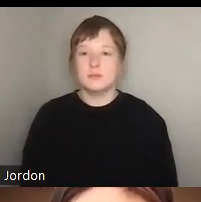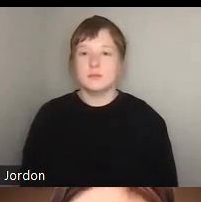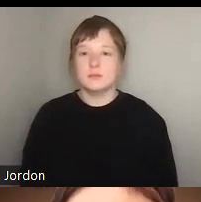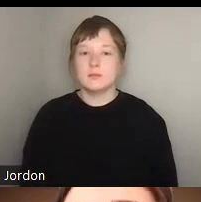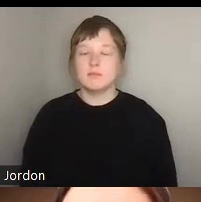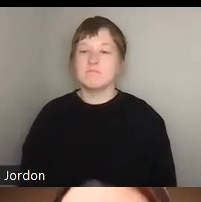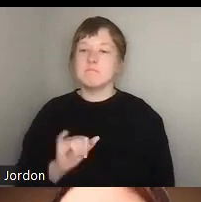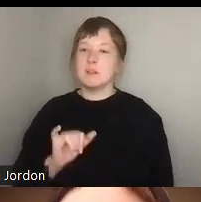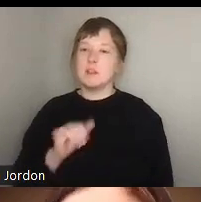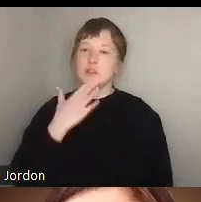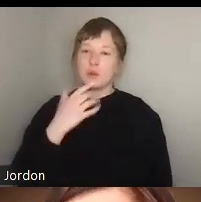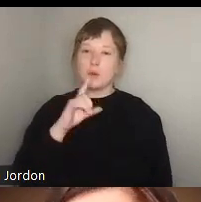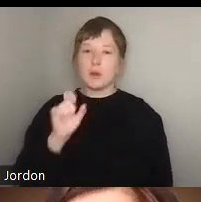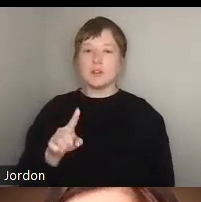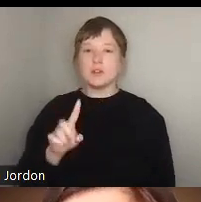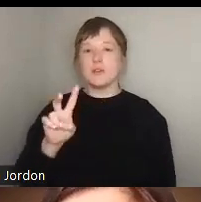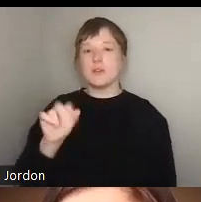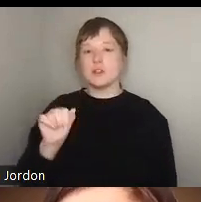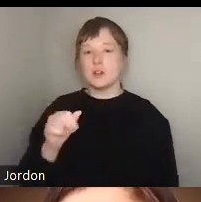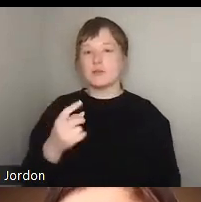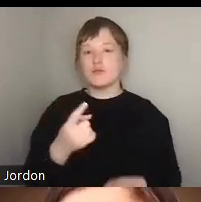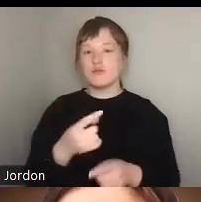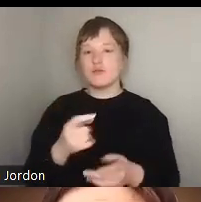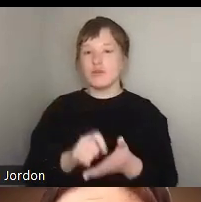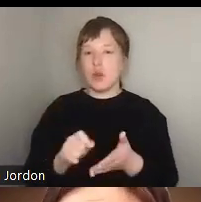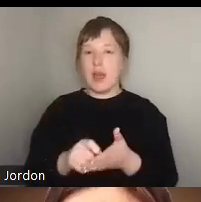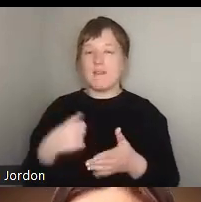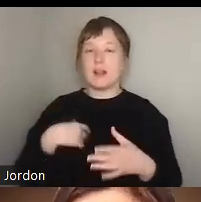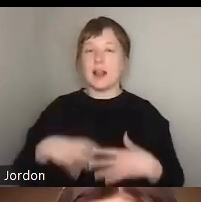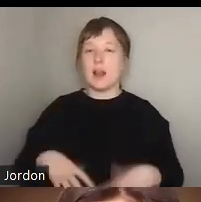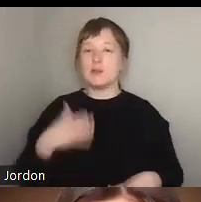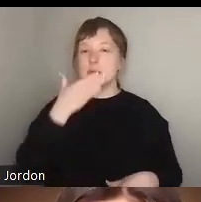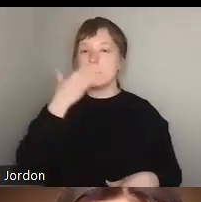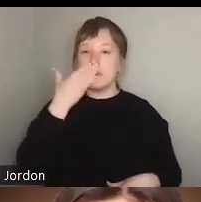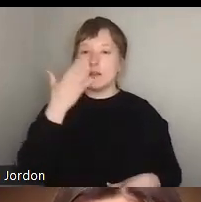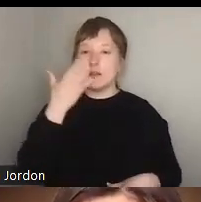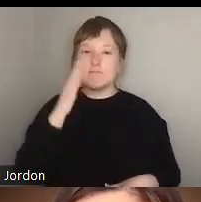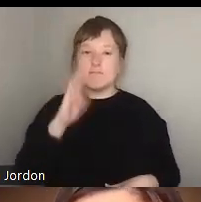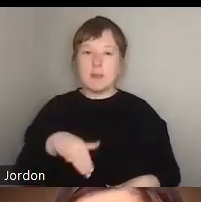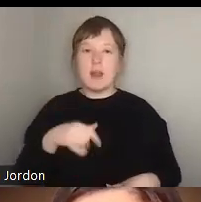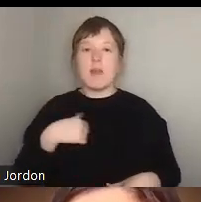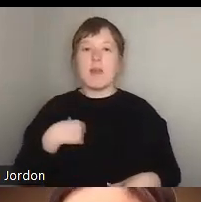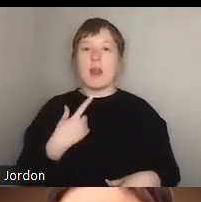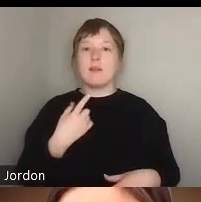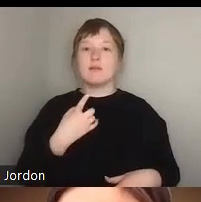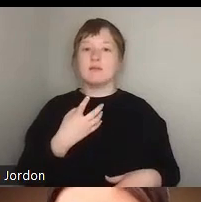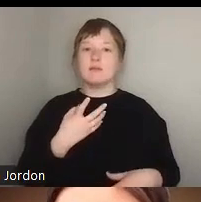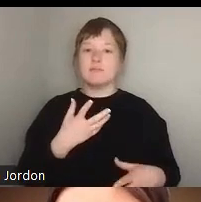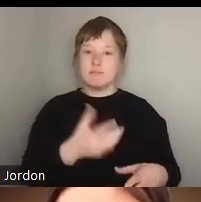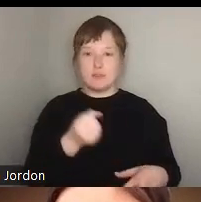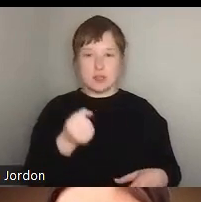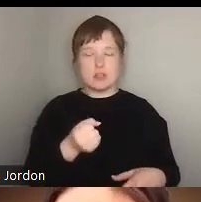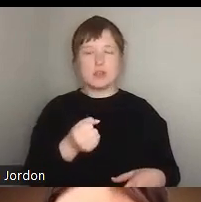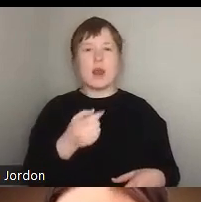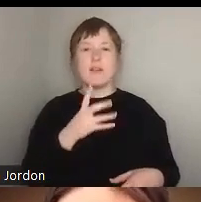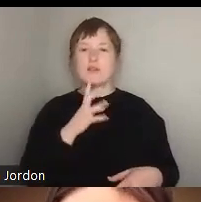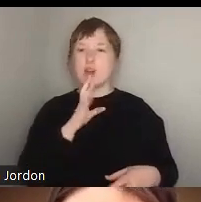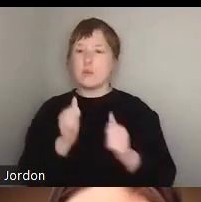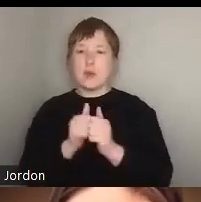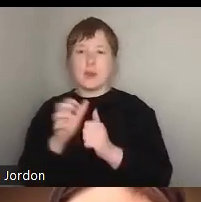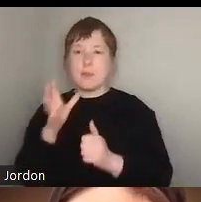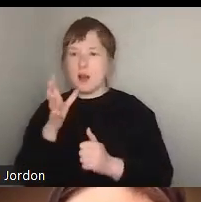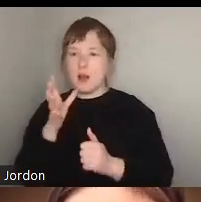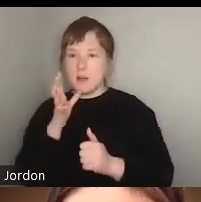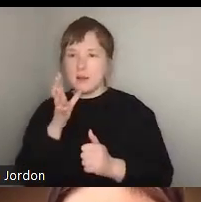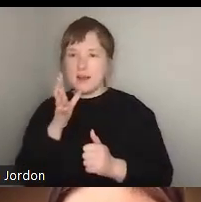That's a good question. Virginia wrote, I have a client who smells so badly every time I get her. I have talked with her mom and she just doesn't know what to do. Is this